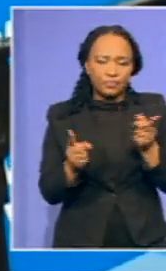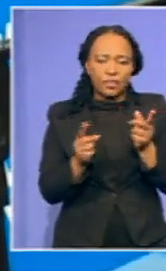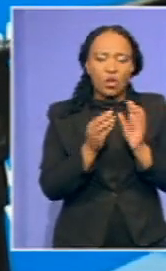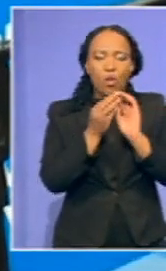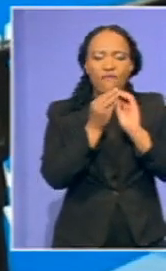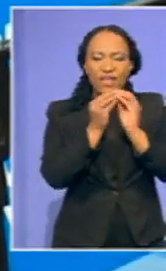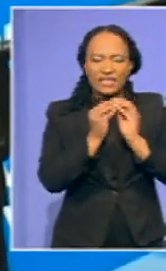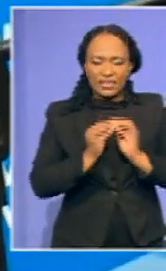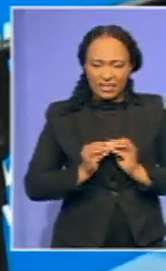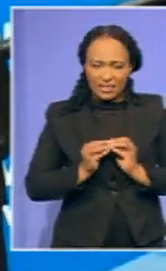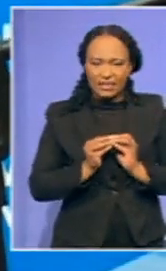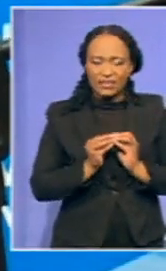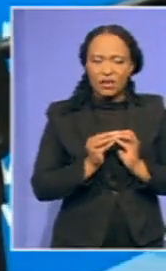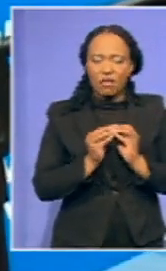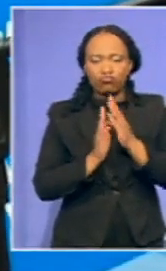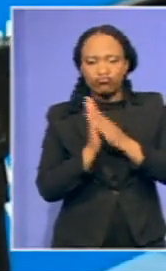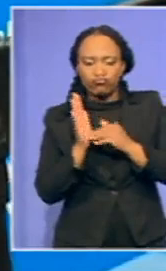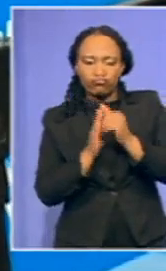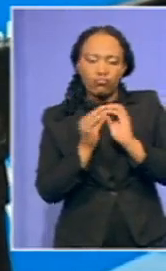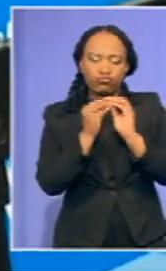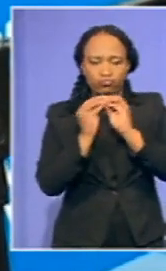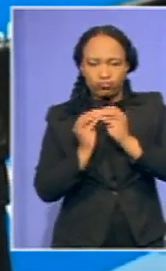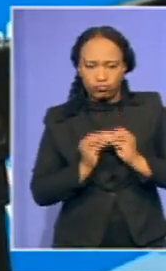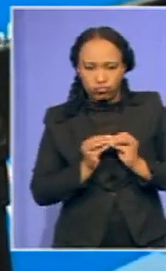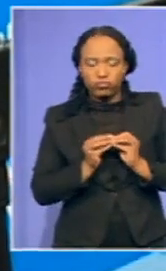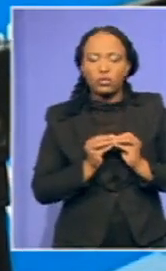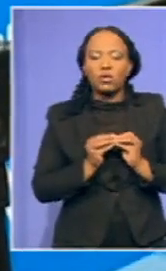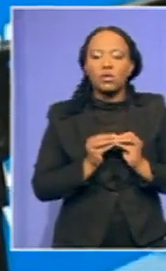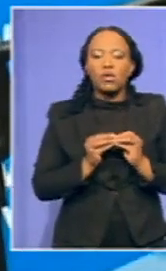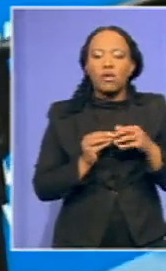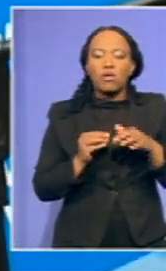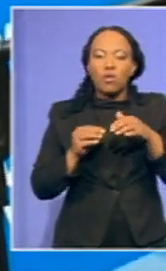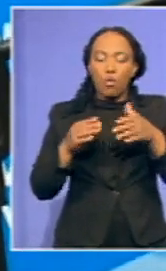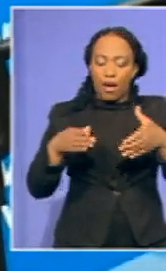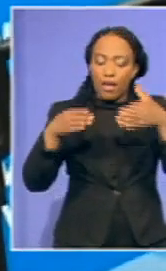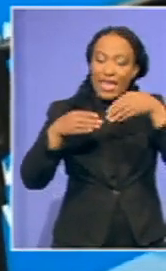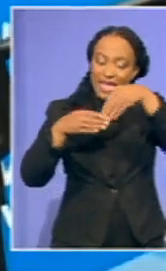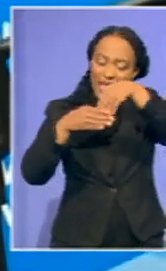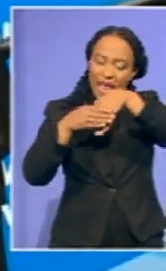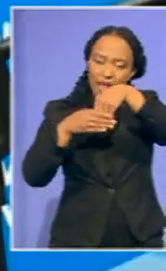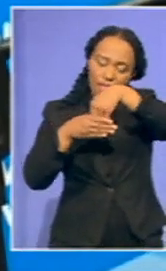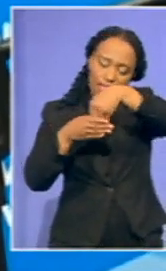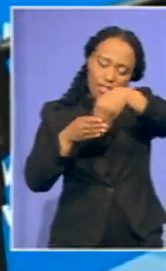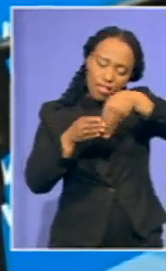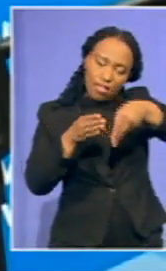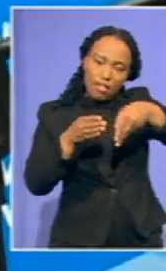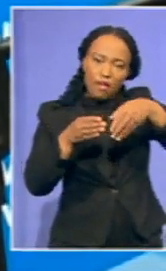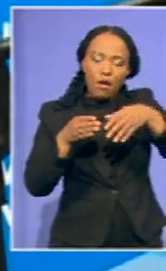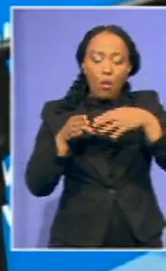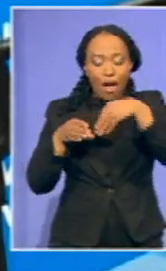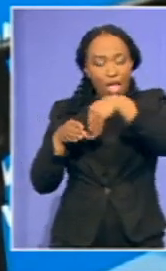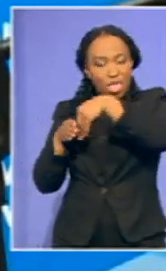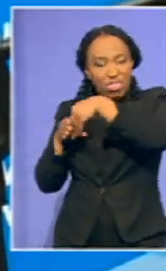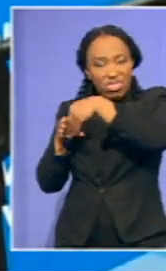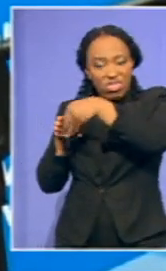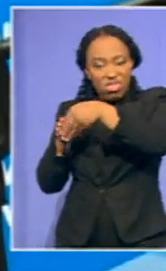and in the refurbishing process we had to deal with the inner lining of the reservoir on top, and